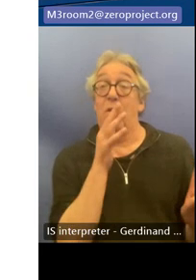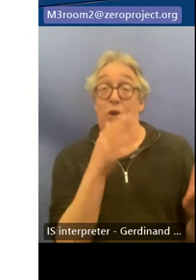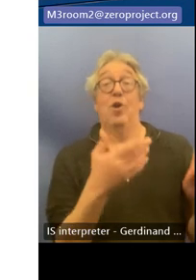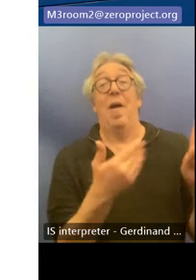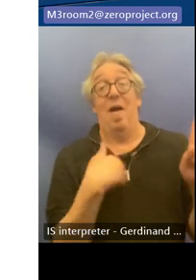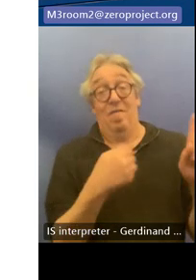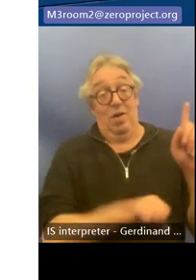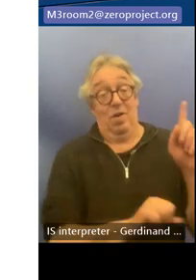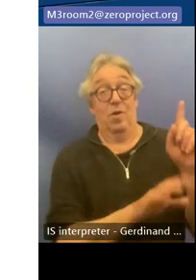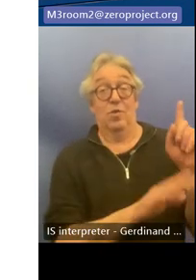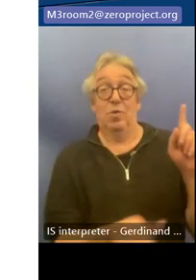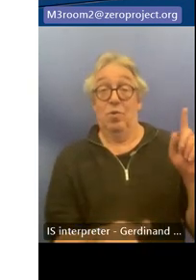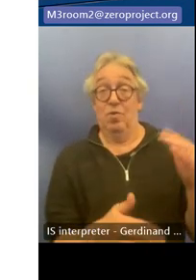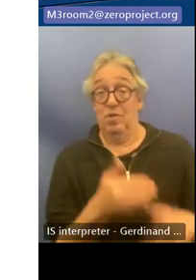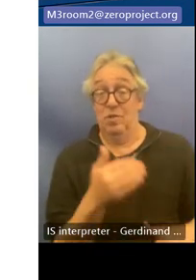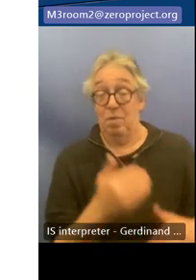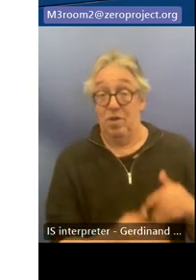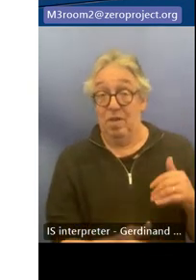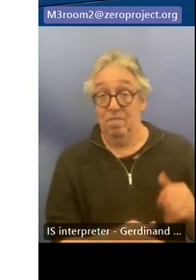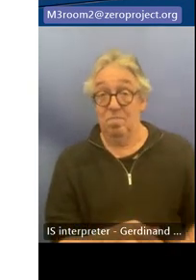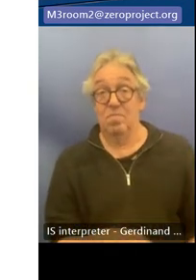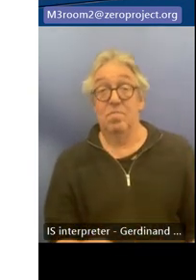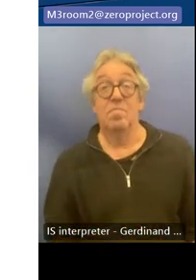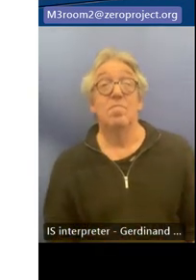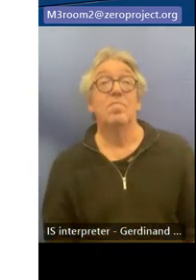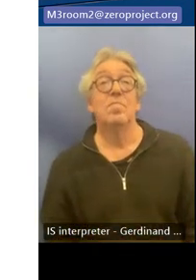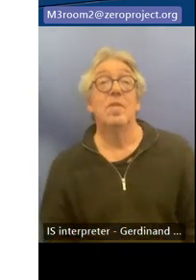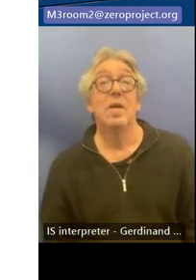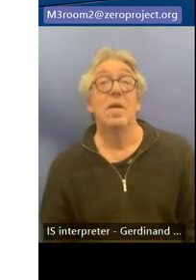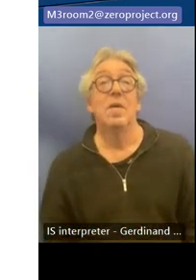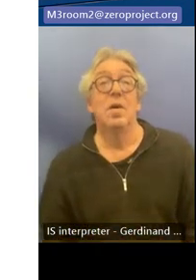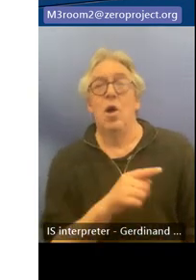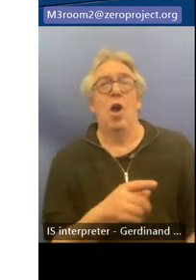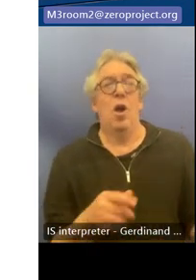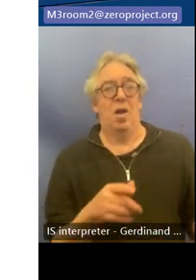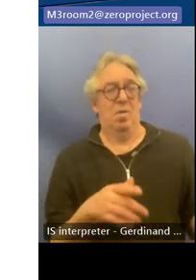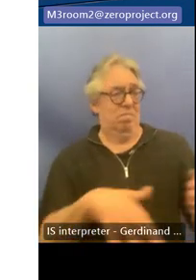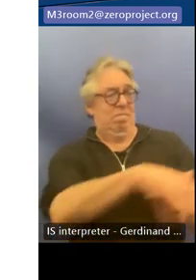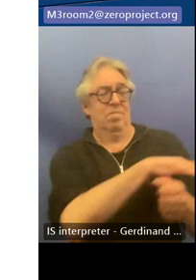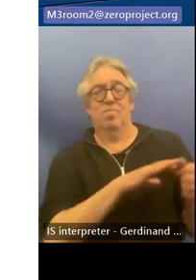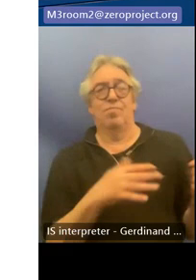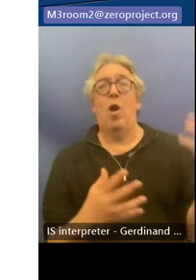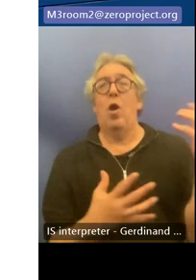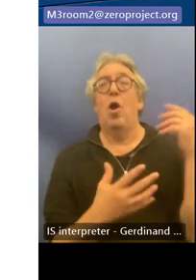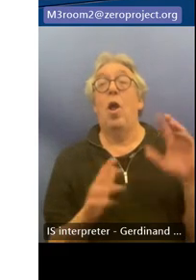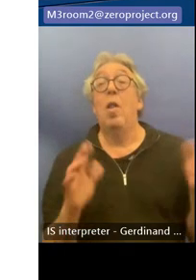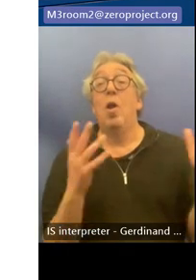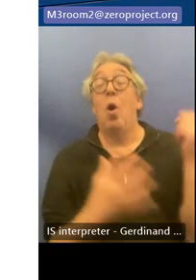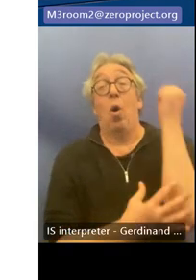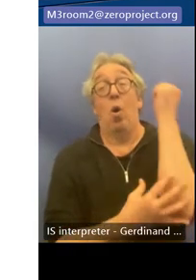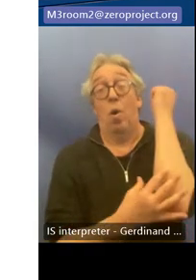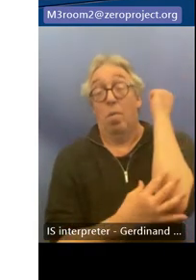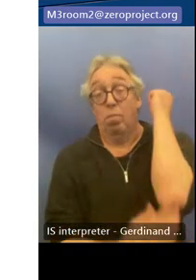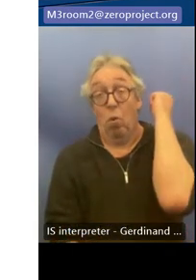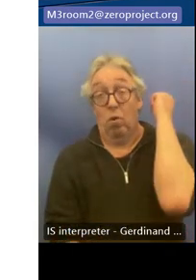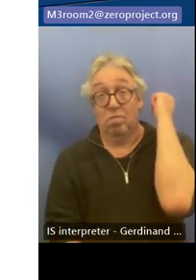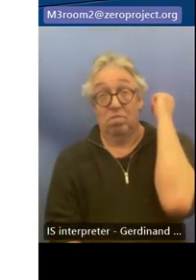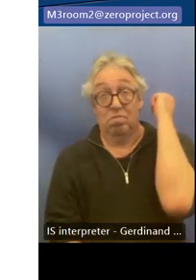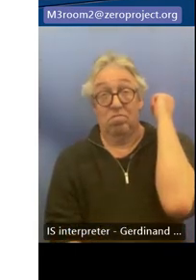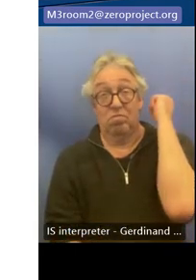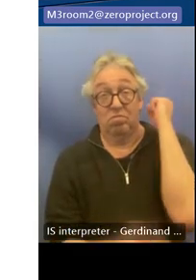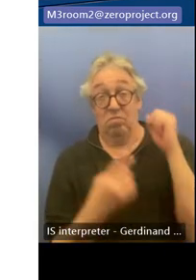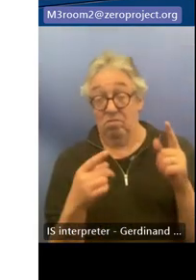disabilities. She was living as the rest of the children and the families in very poor conditions. She was living in the violence. And